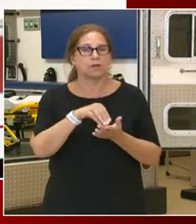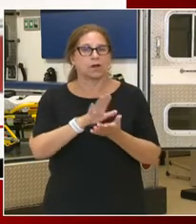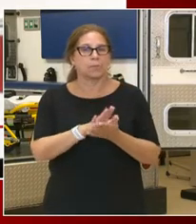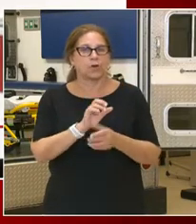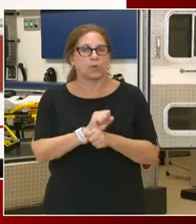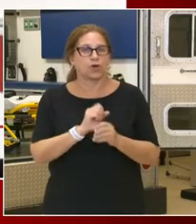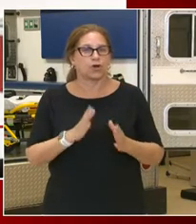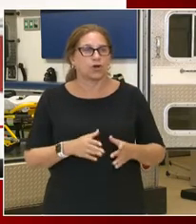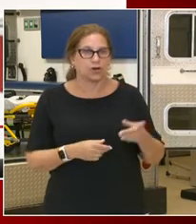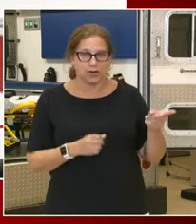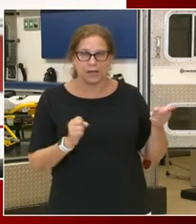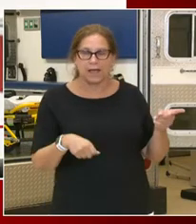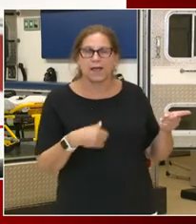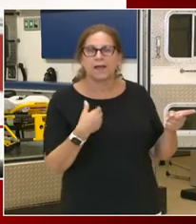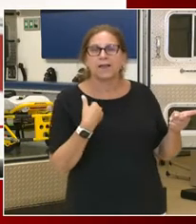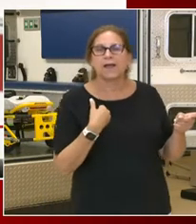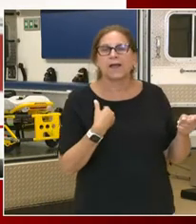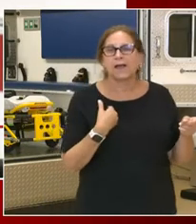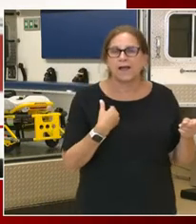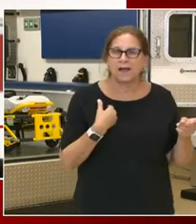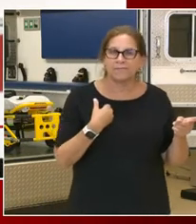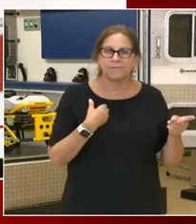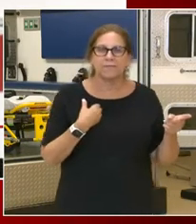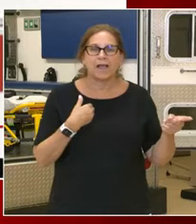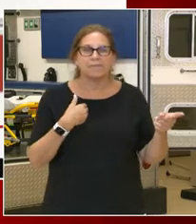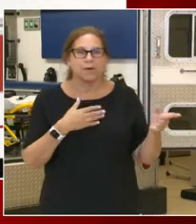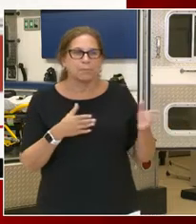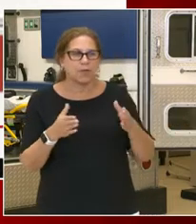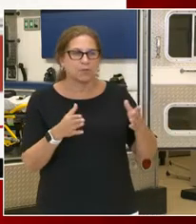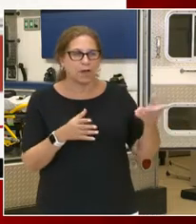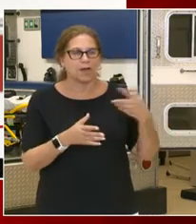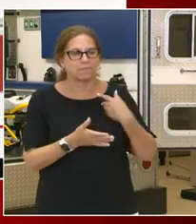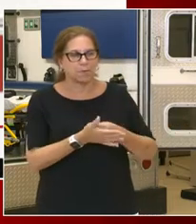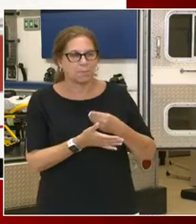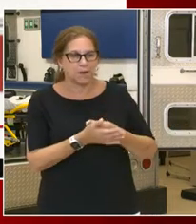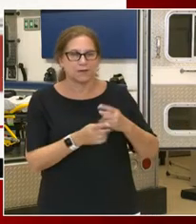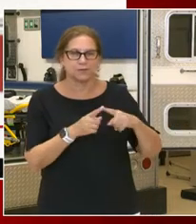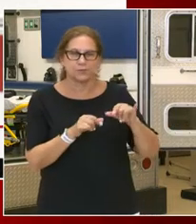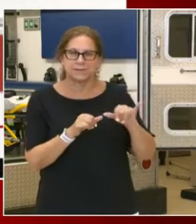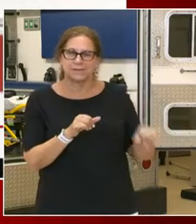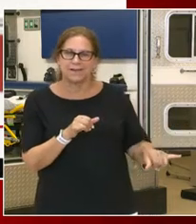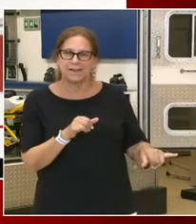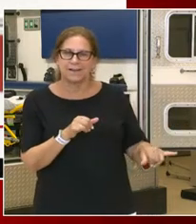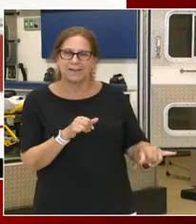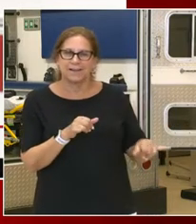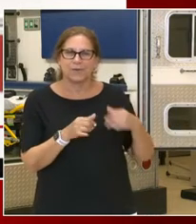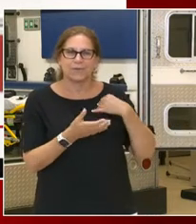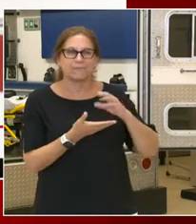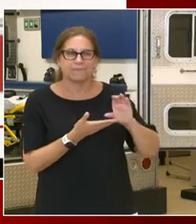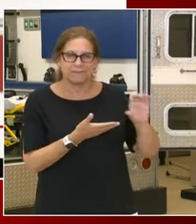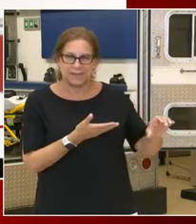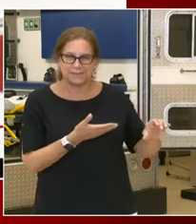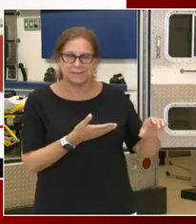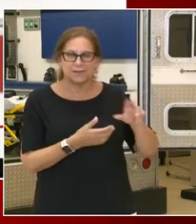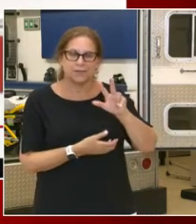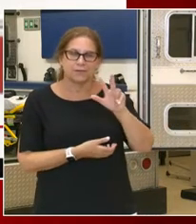other benefits. We have allocated close to $35 million to support